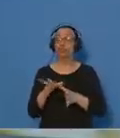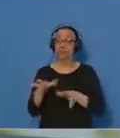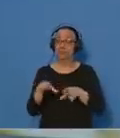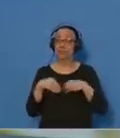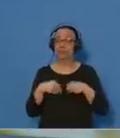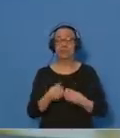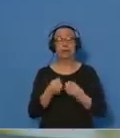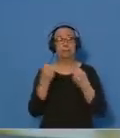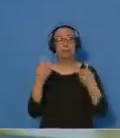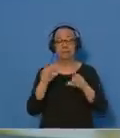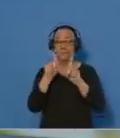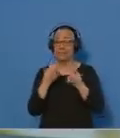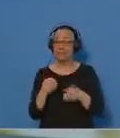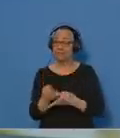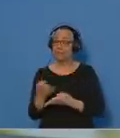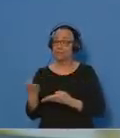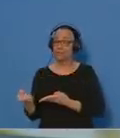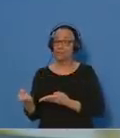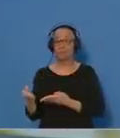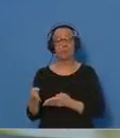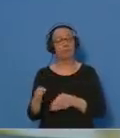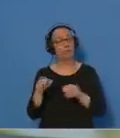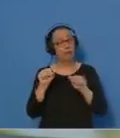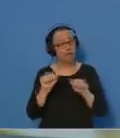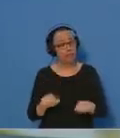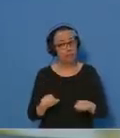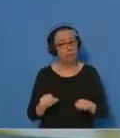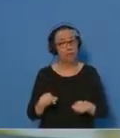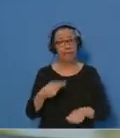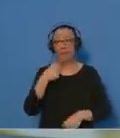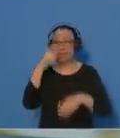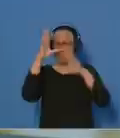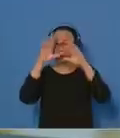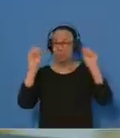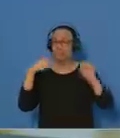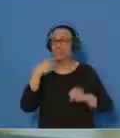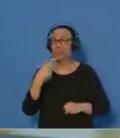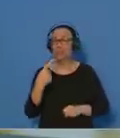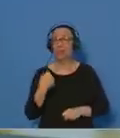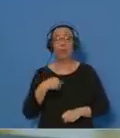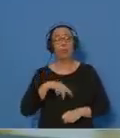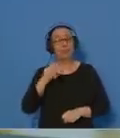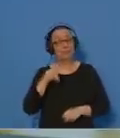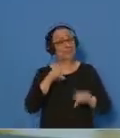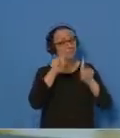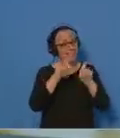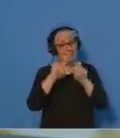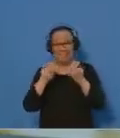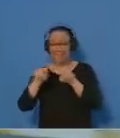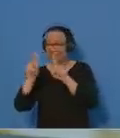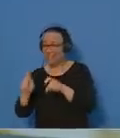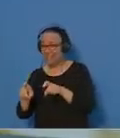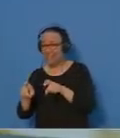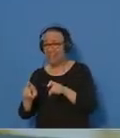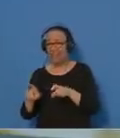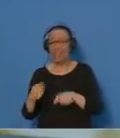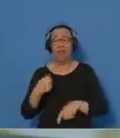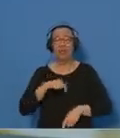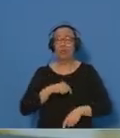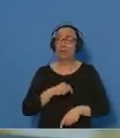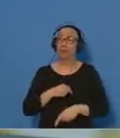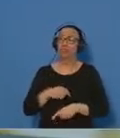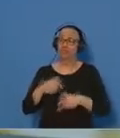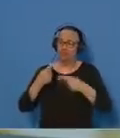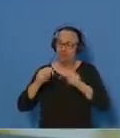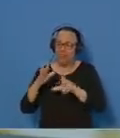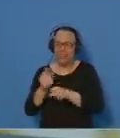testing materials as we can. As you've heard previously, the Premier has directed that we test, and in that regard, we are sourcing as much